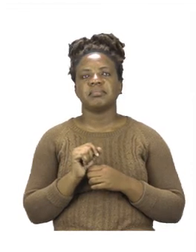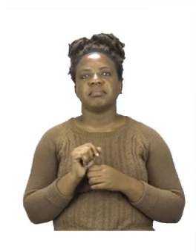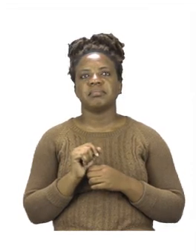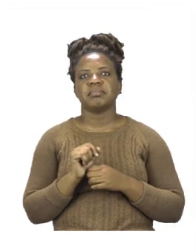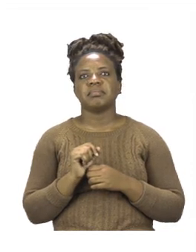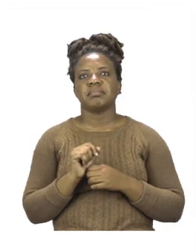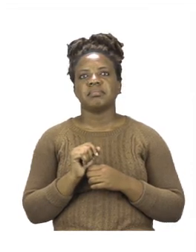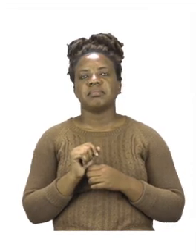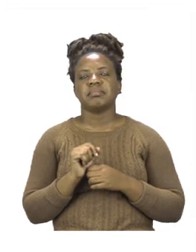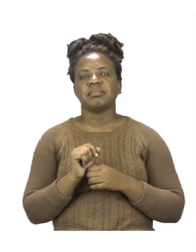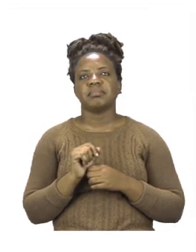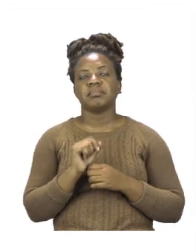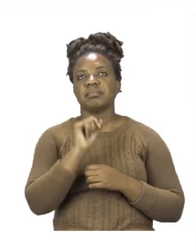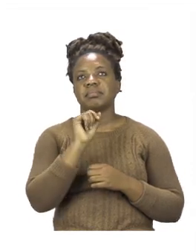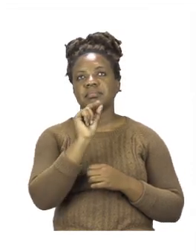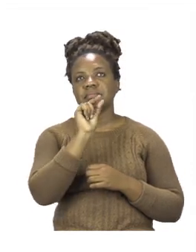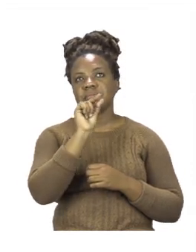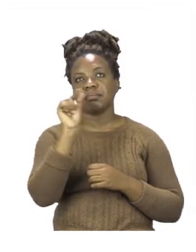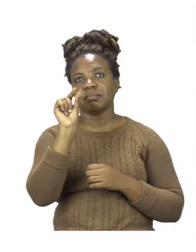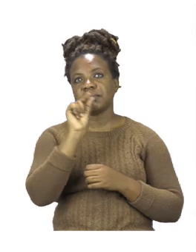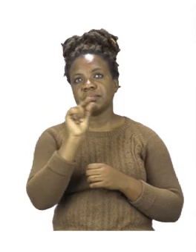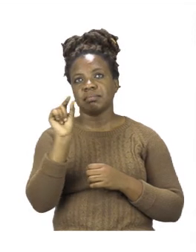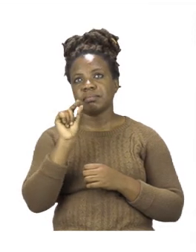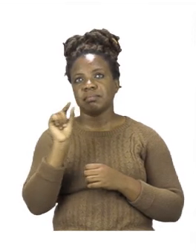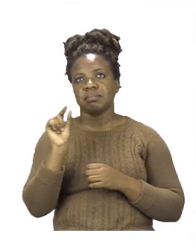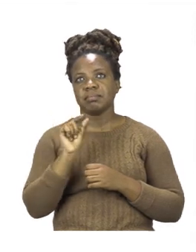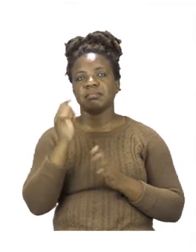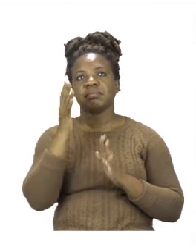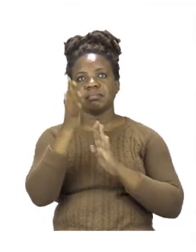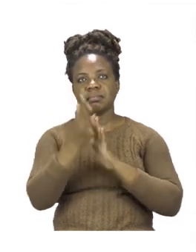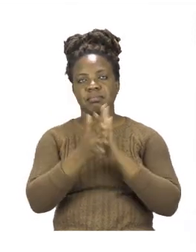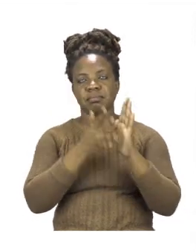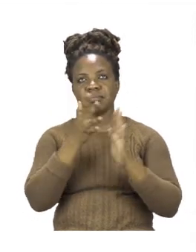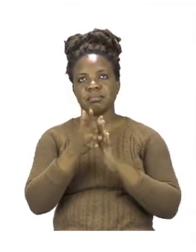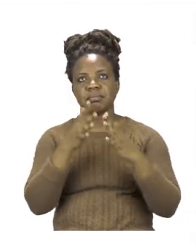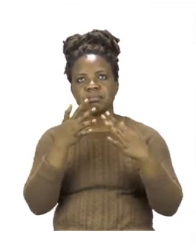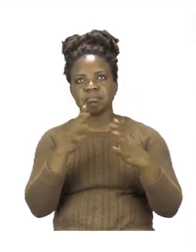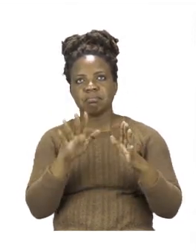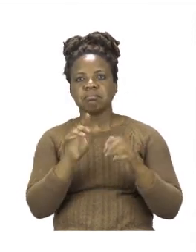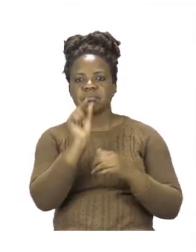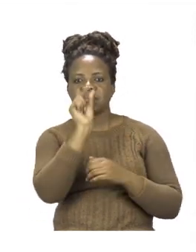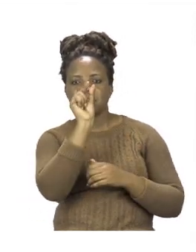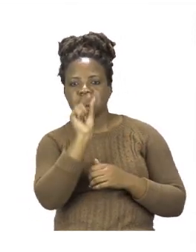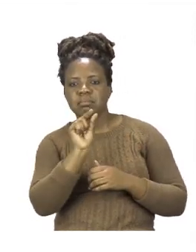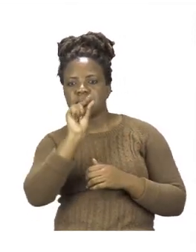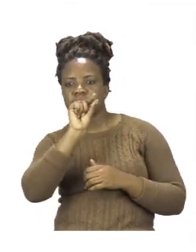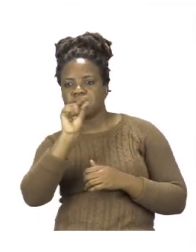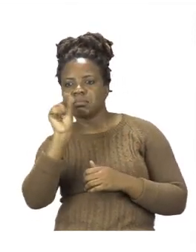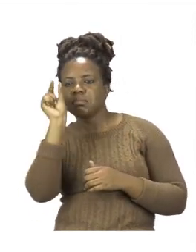our vowels, we are going to read the words and then we're going to try and find them in the crossword